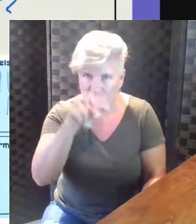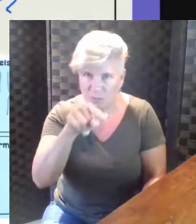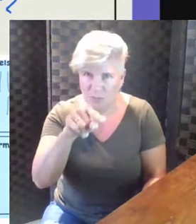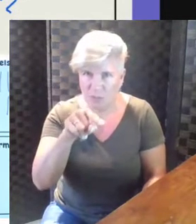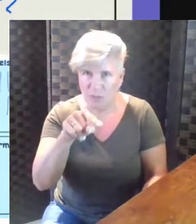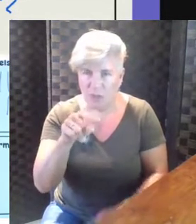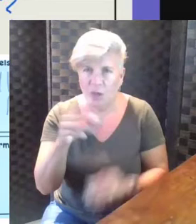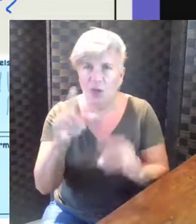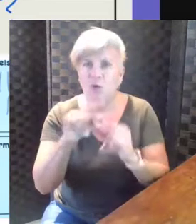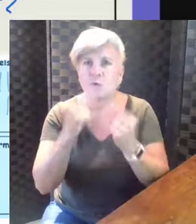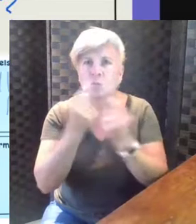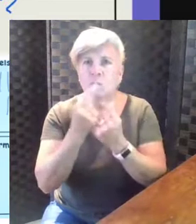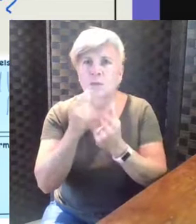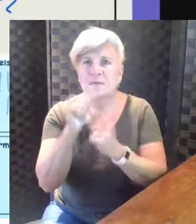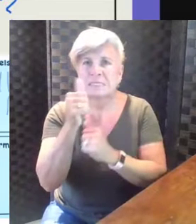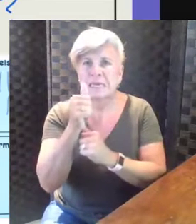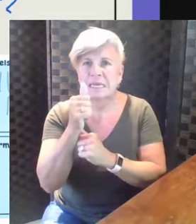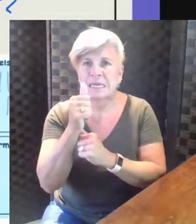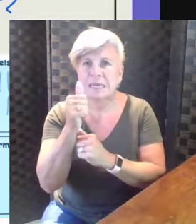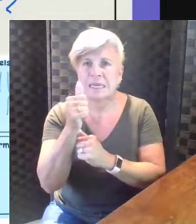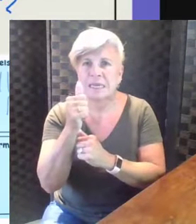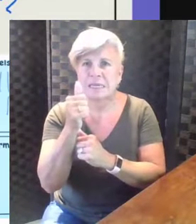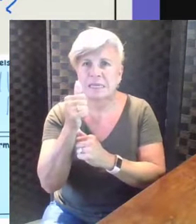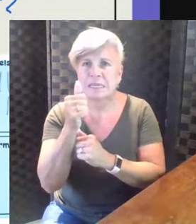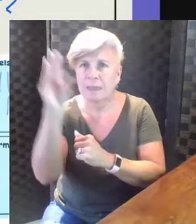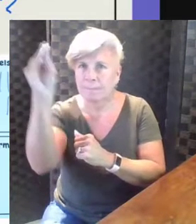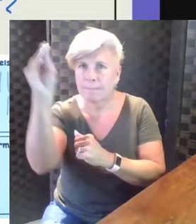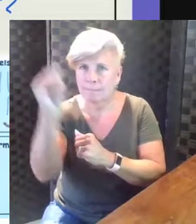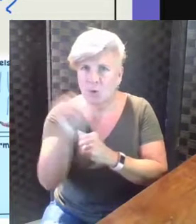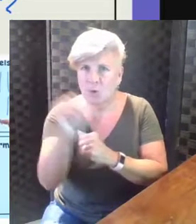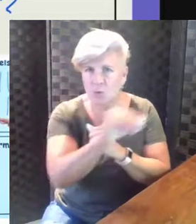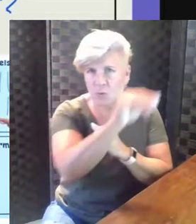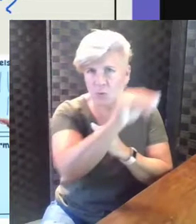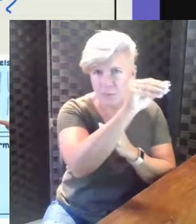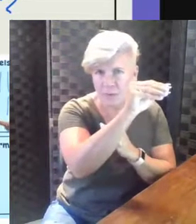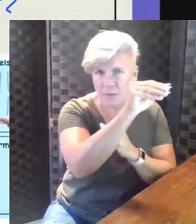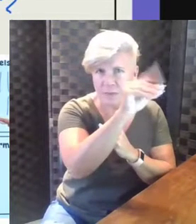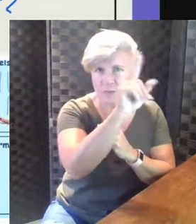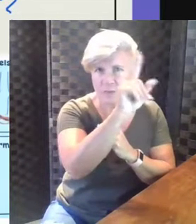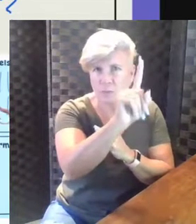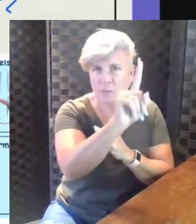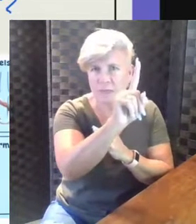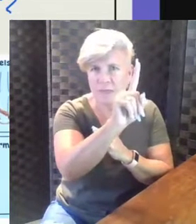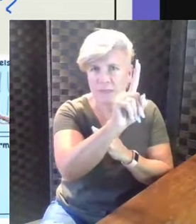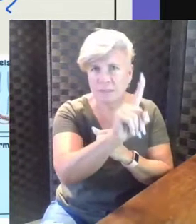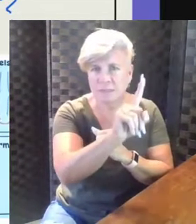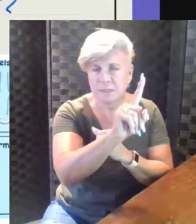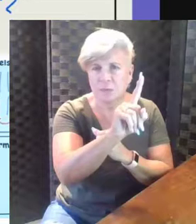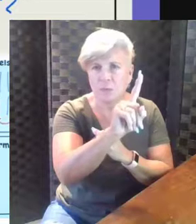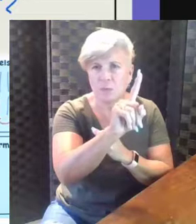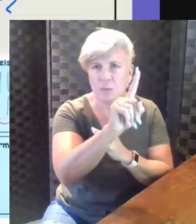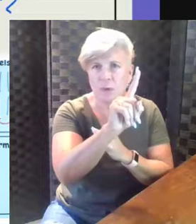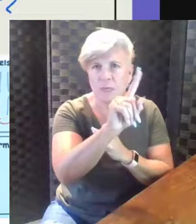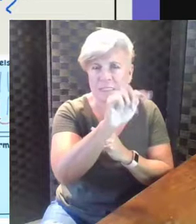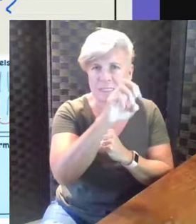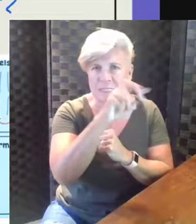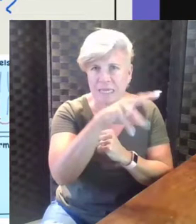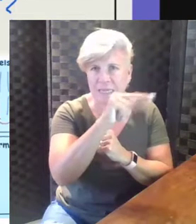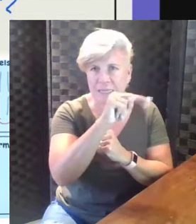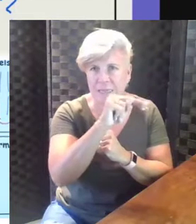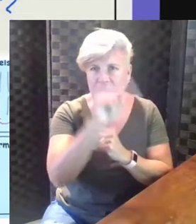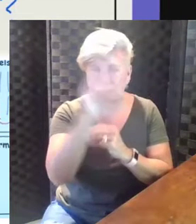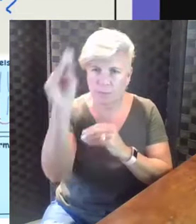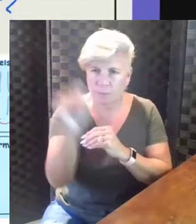of 10. I'm going to trade that for a new 10. I